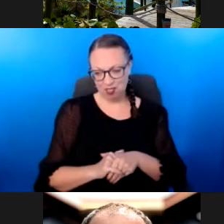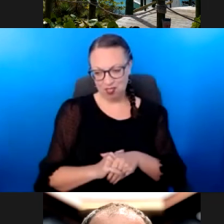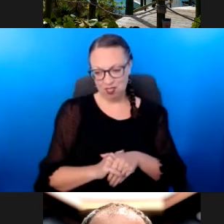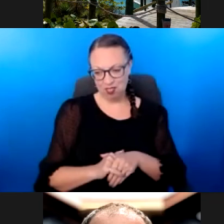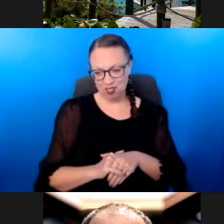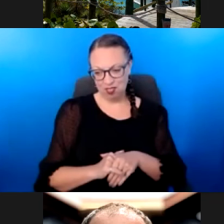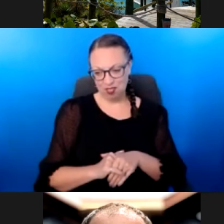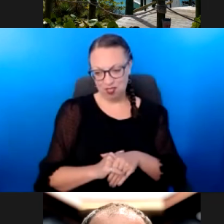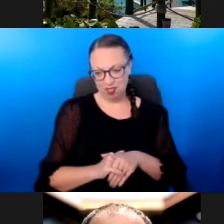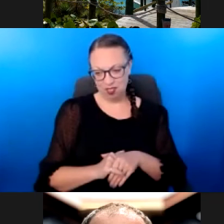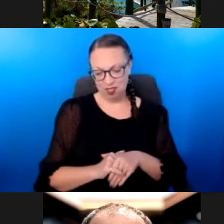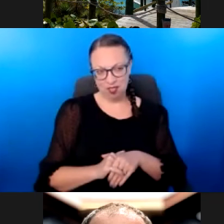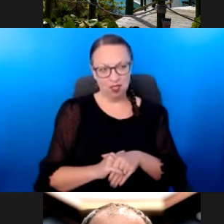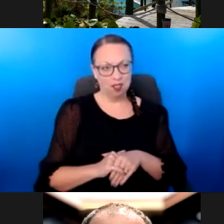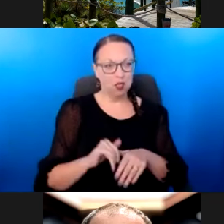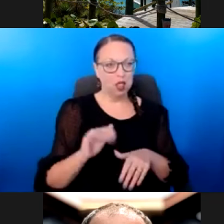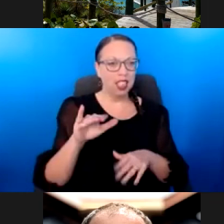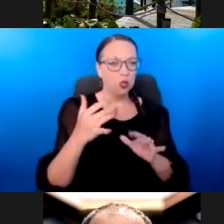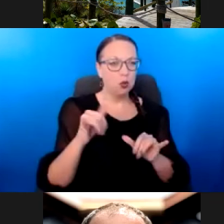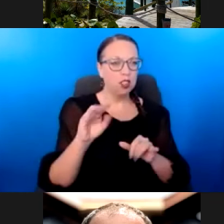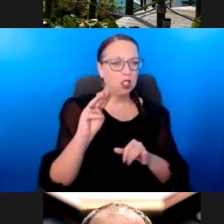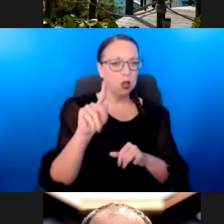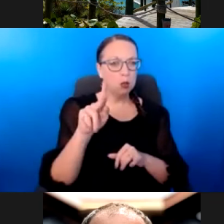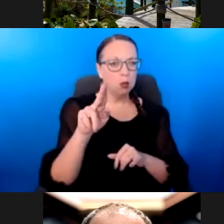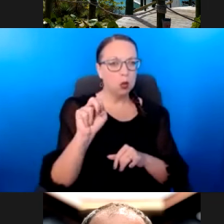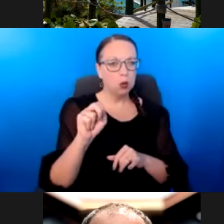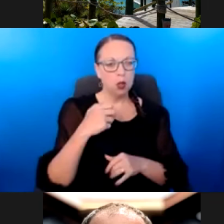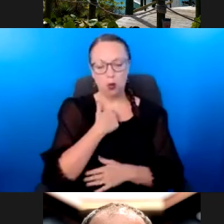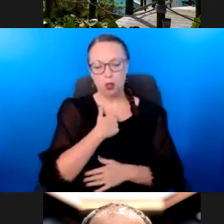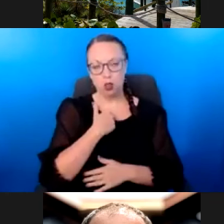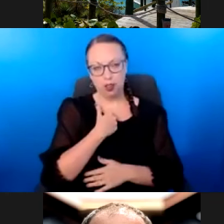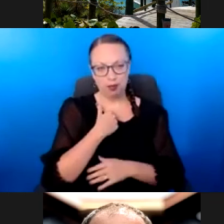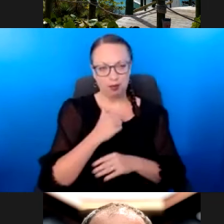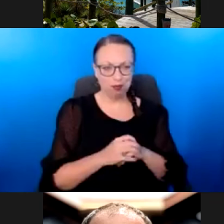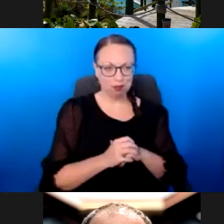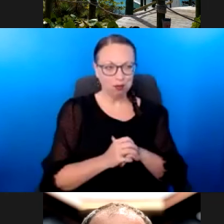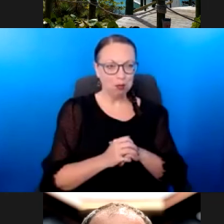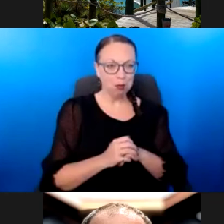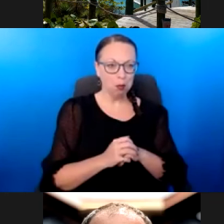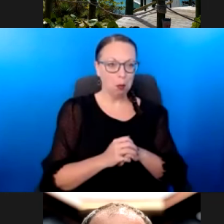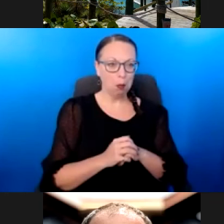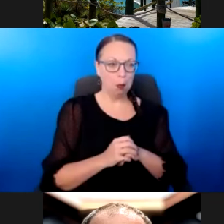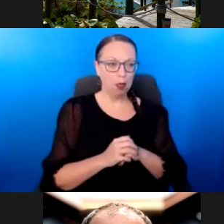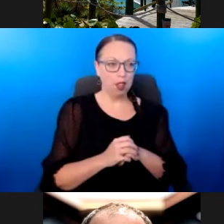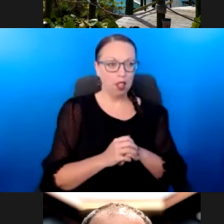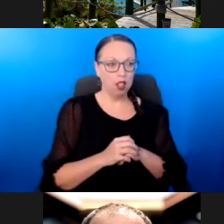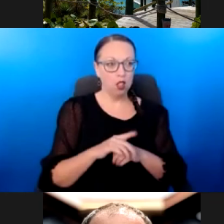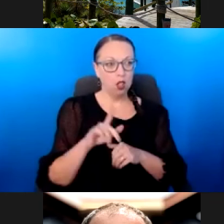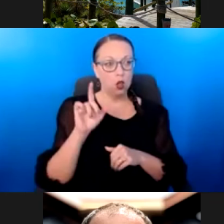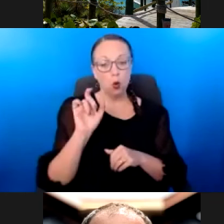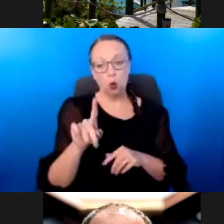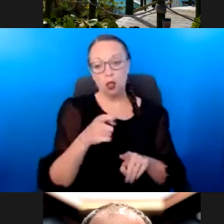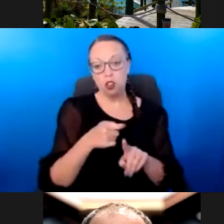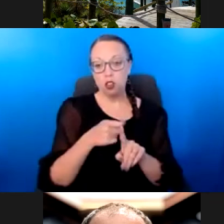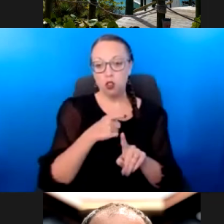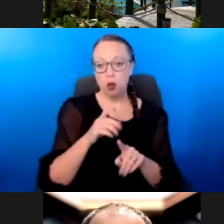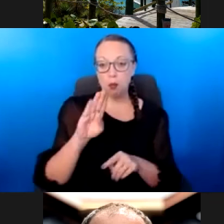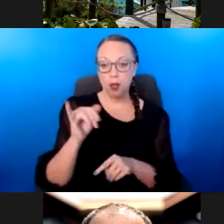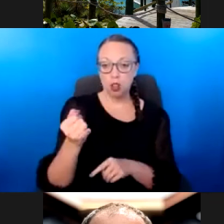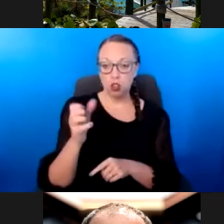Bhumika, you're still muted. I apologize. Thank you, Eileen. This is a question from BJ Casey for something